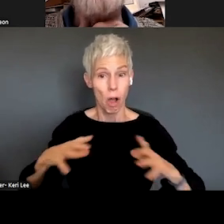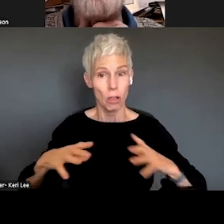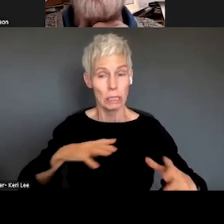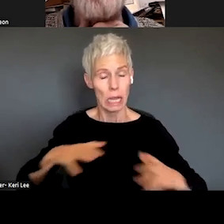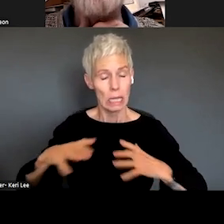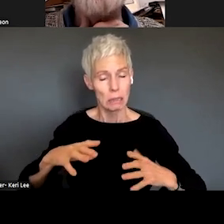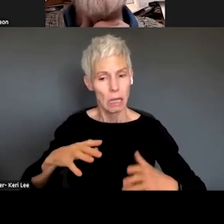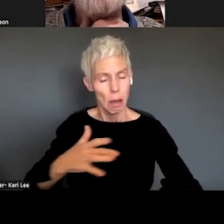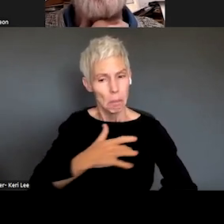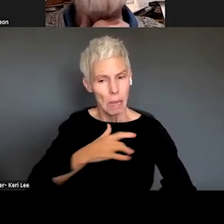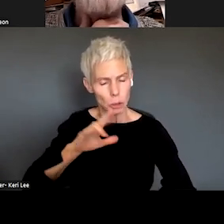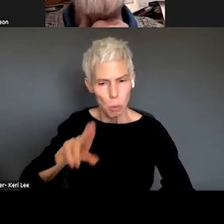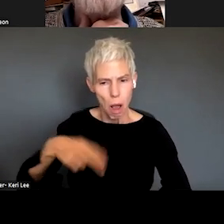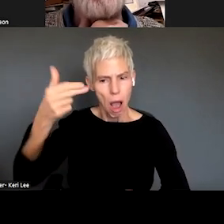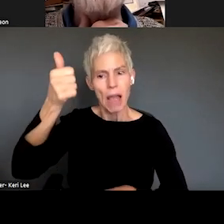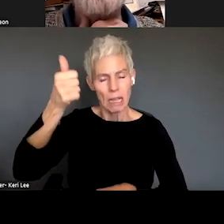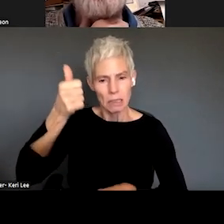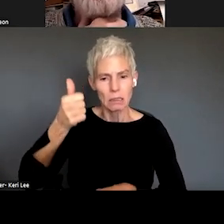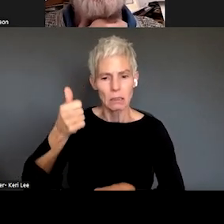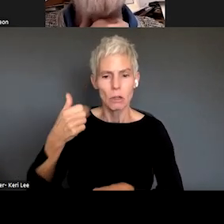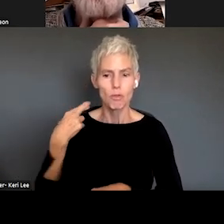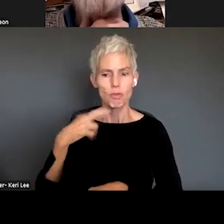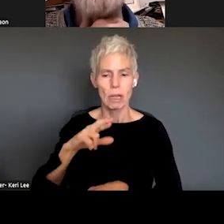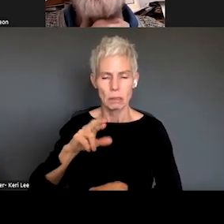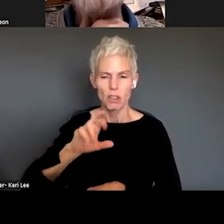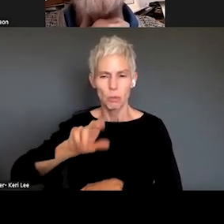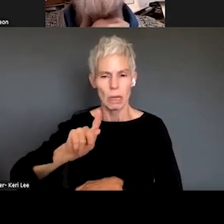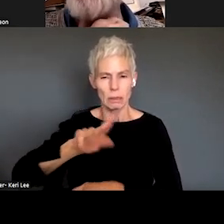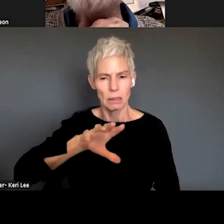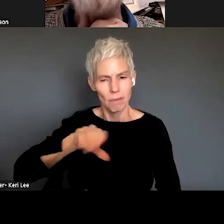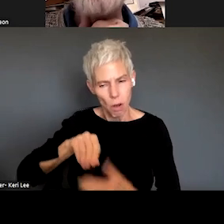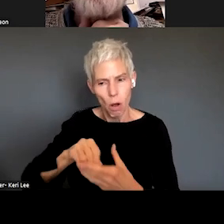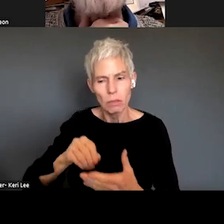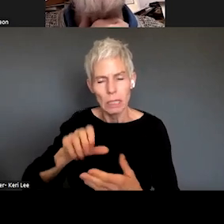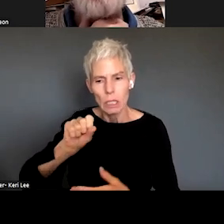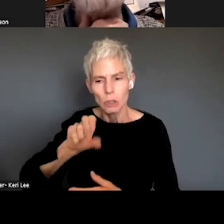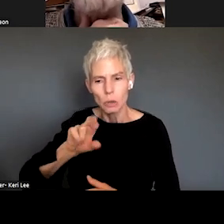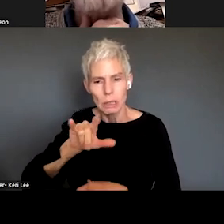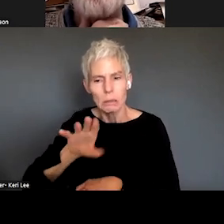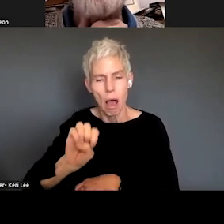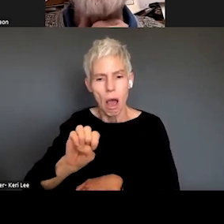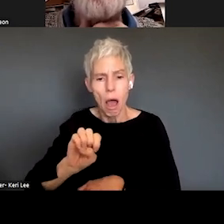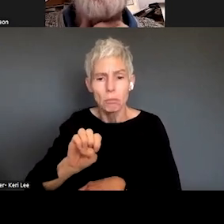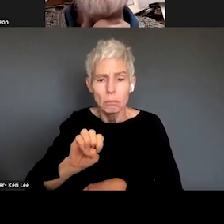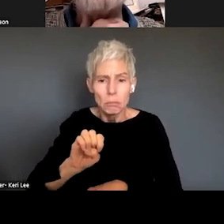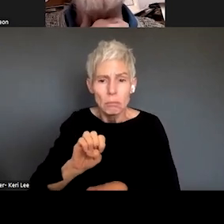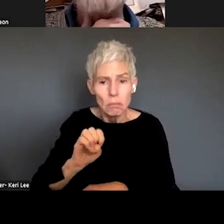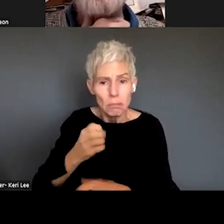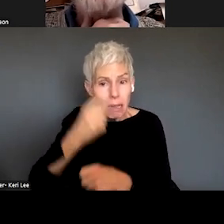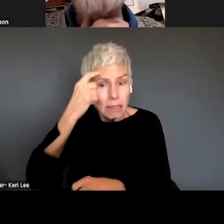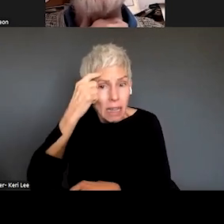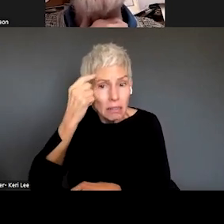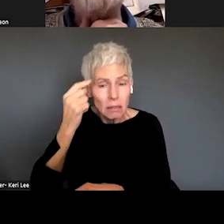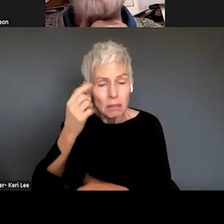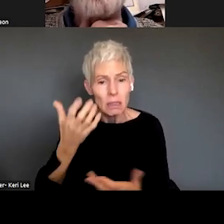highest risk for suicide. And that, makes complete logical sense, but it's a